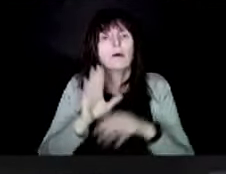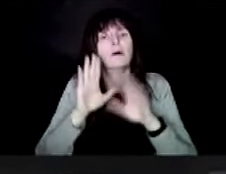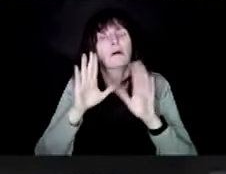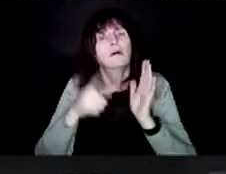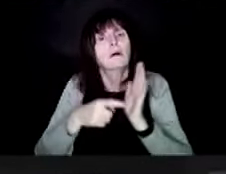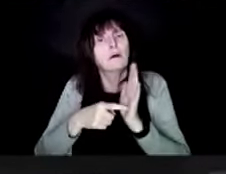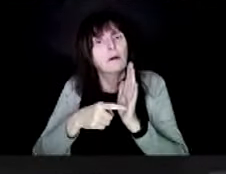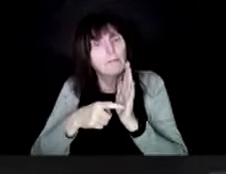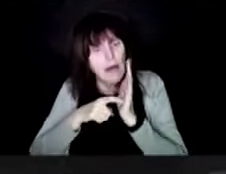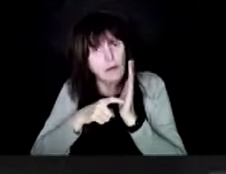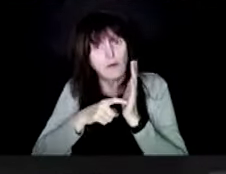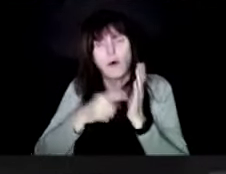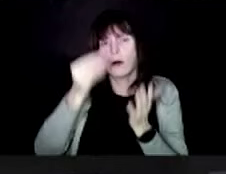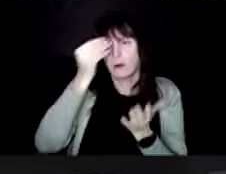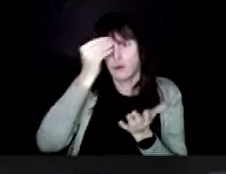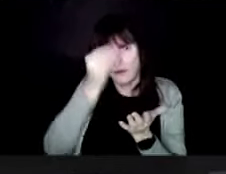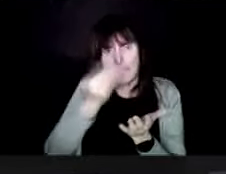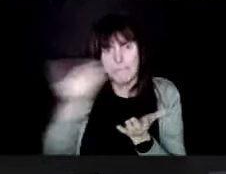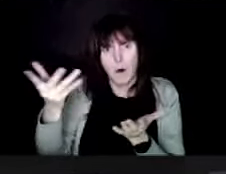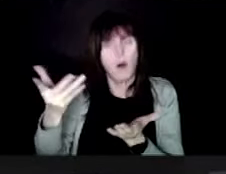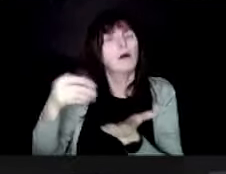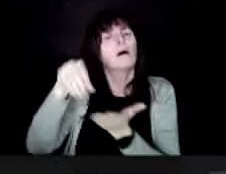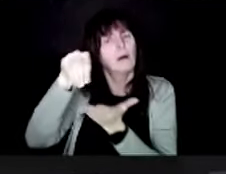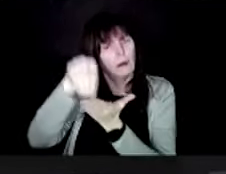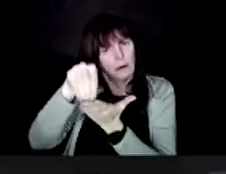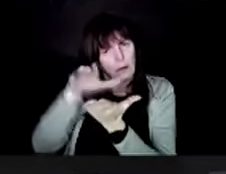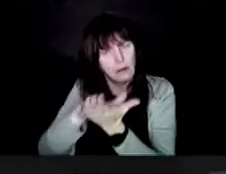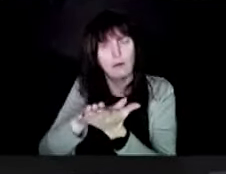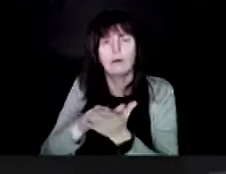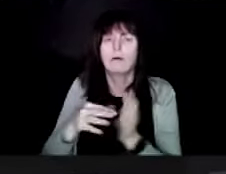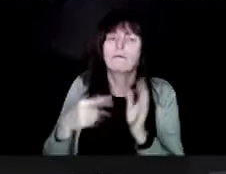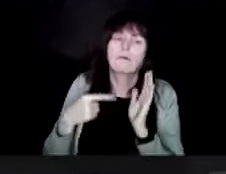would provide an educational opportunity. You could provide a